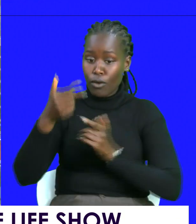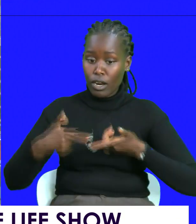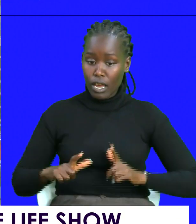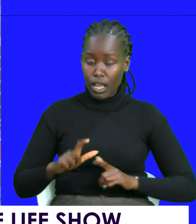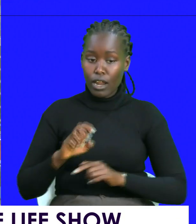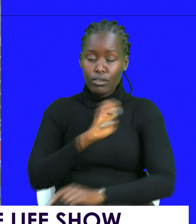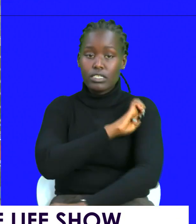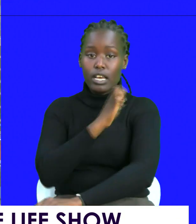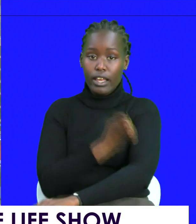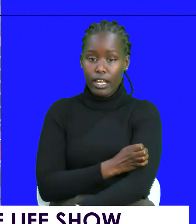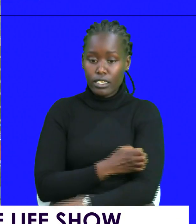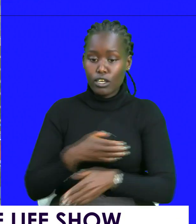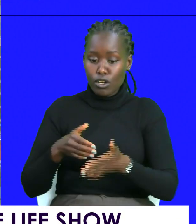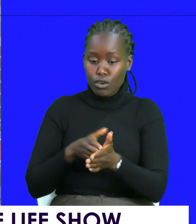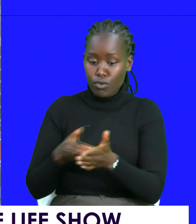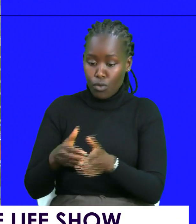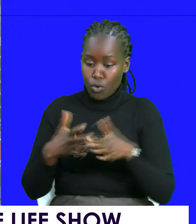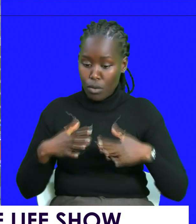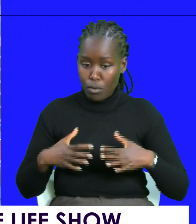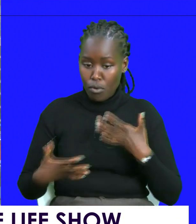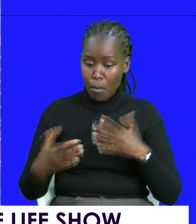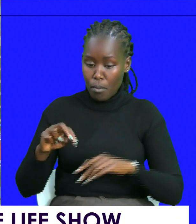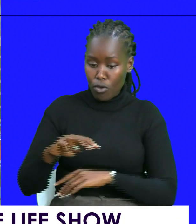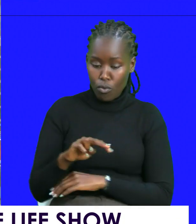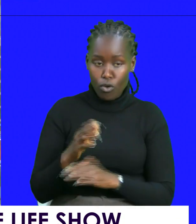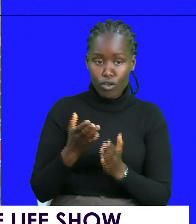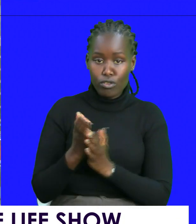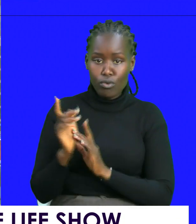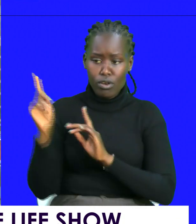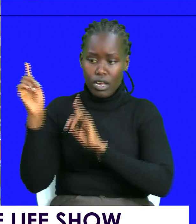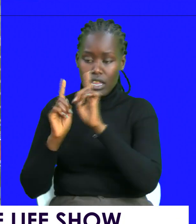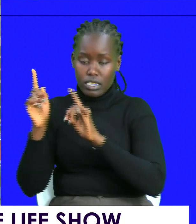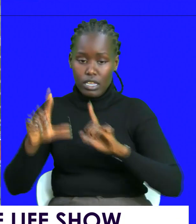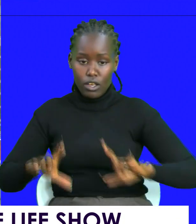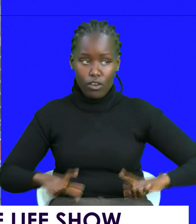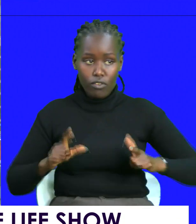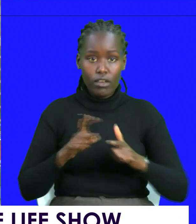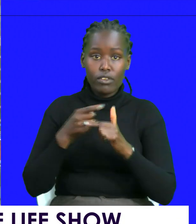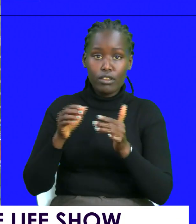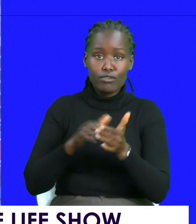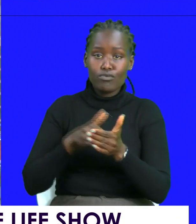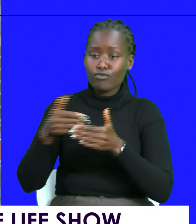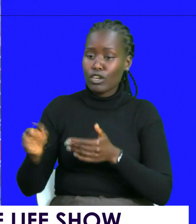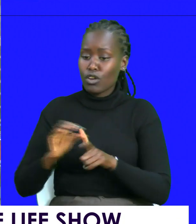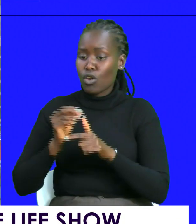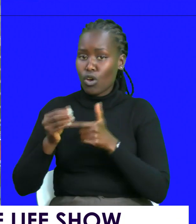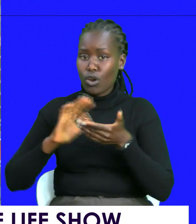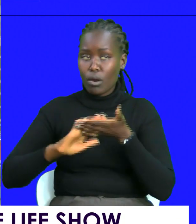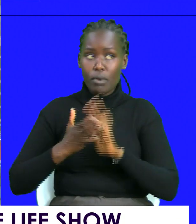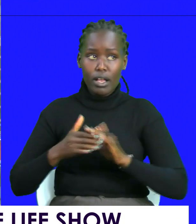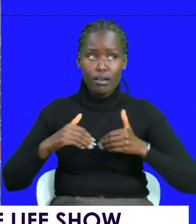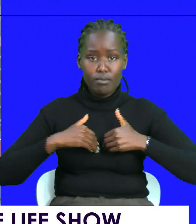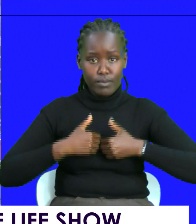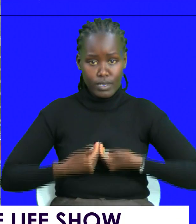weak. You may walk through the journey of life and you may faint. You may be tired of the issues of